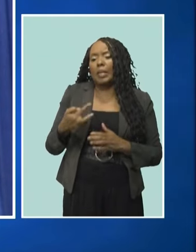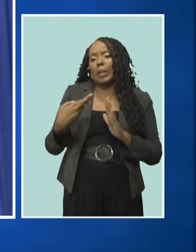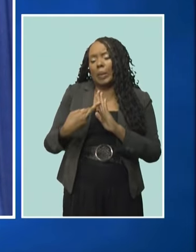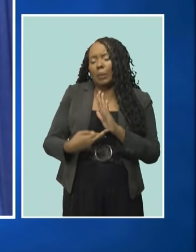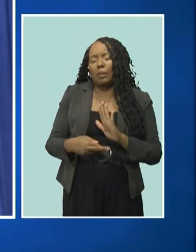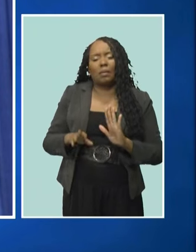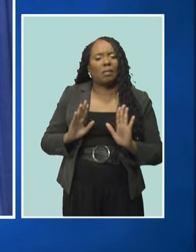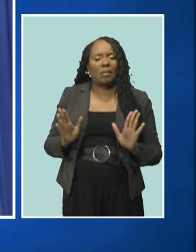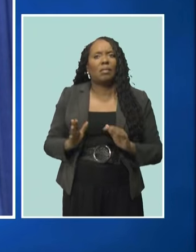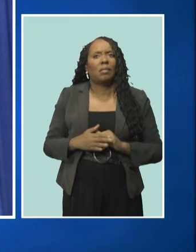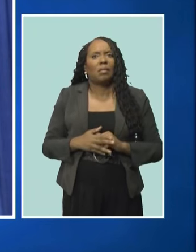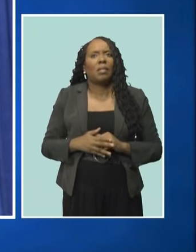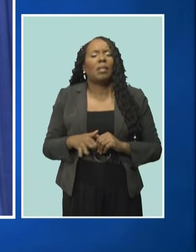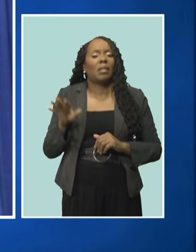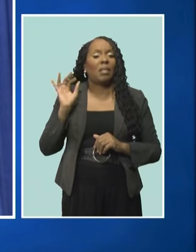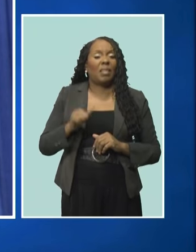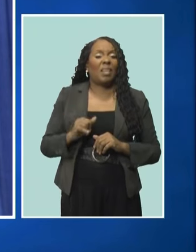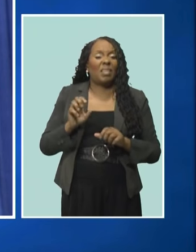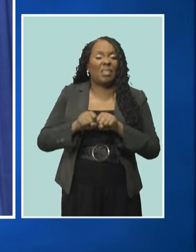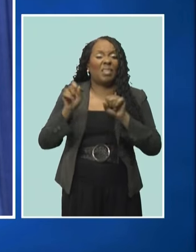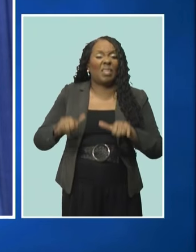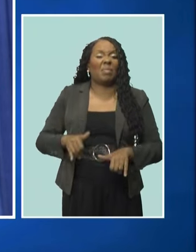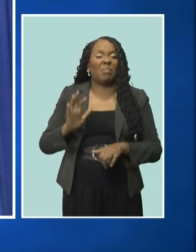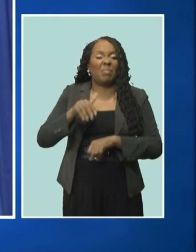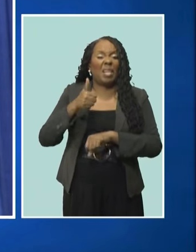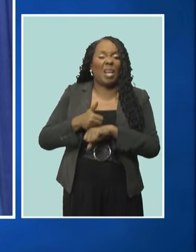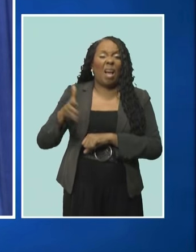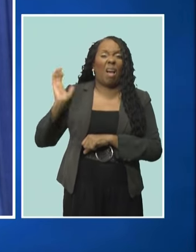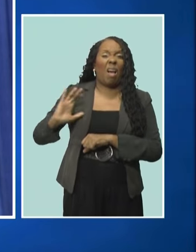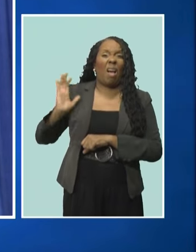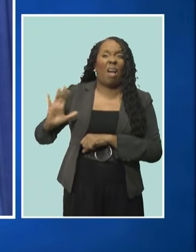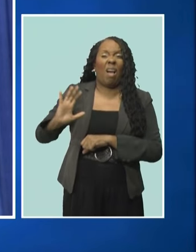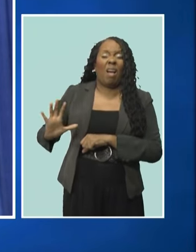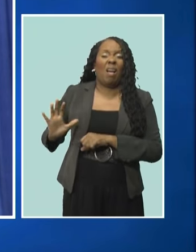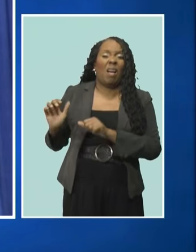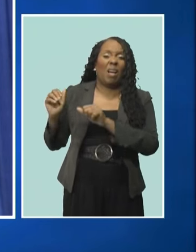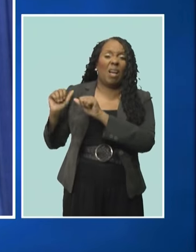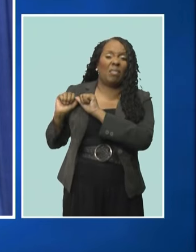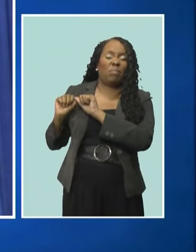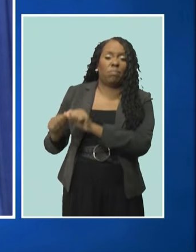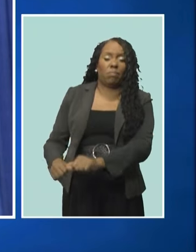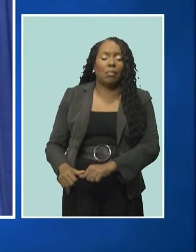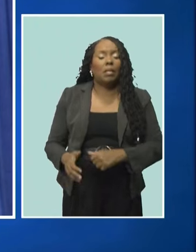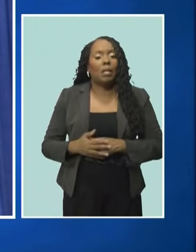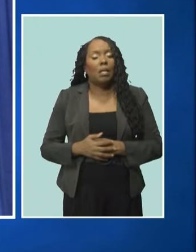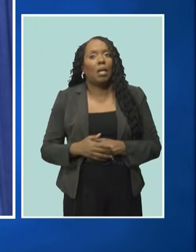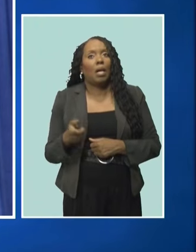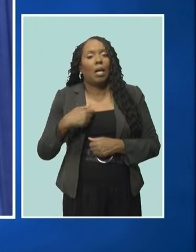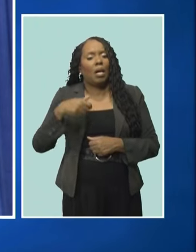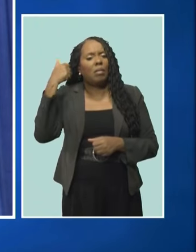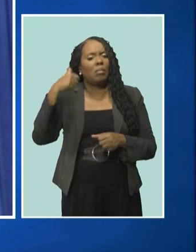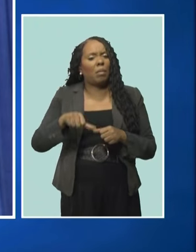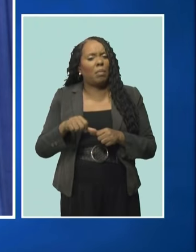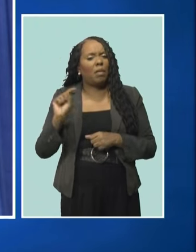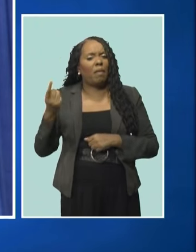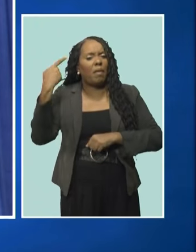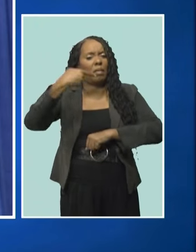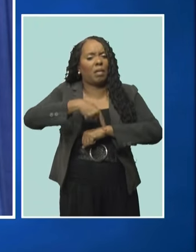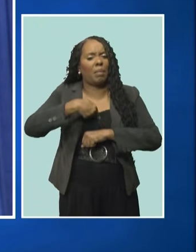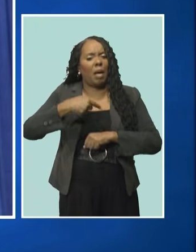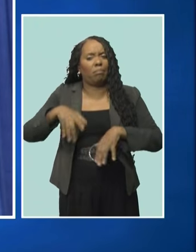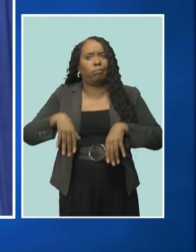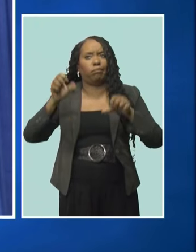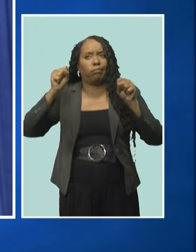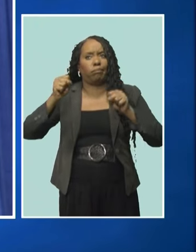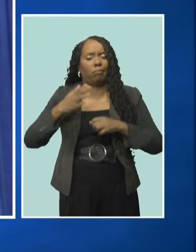things we have inherited. And I also recall when I first took up the job